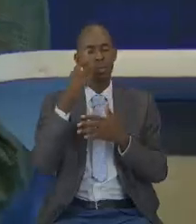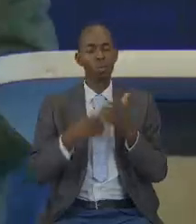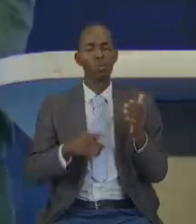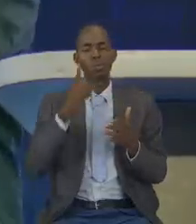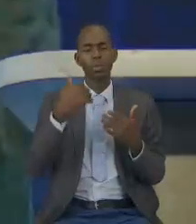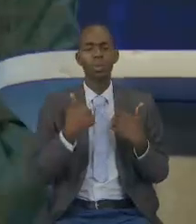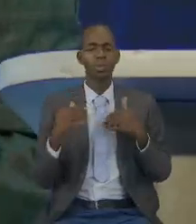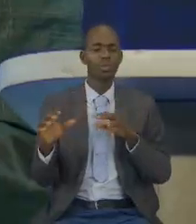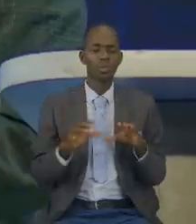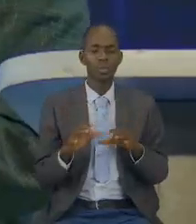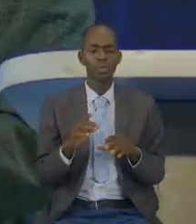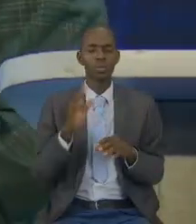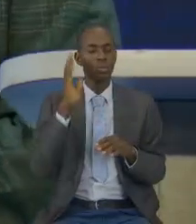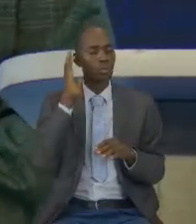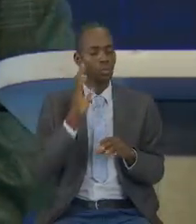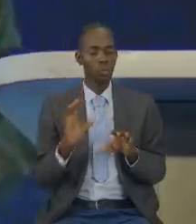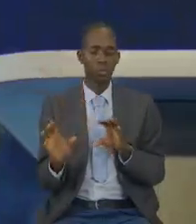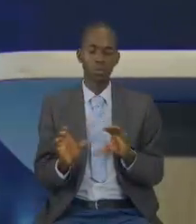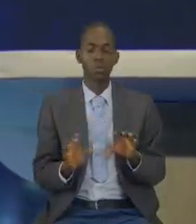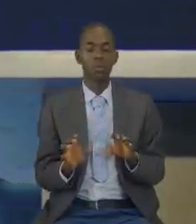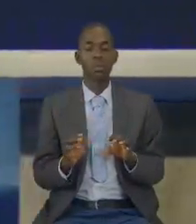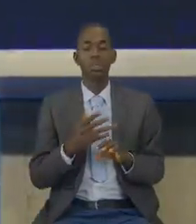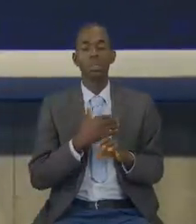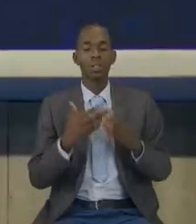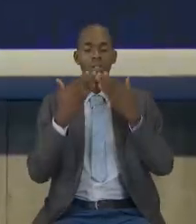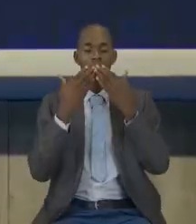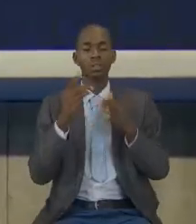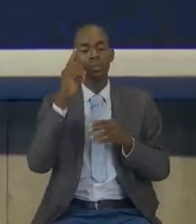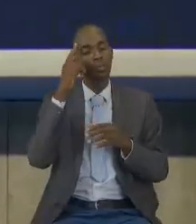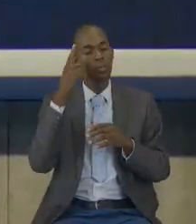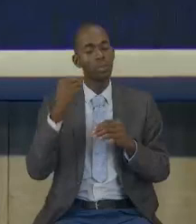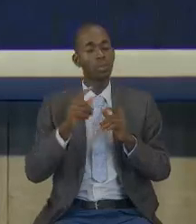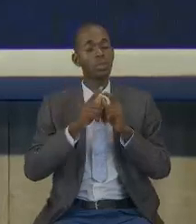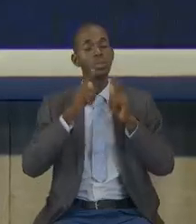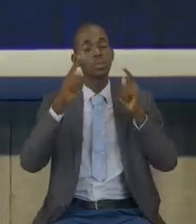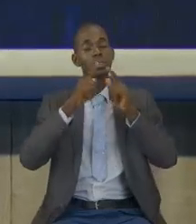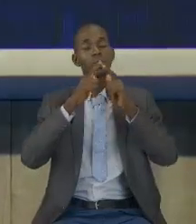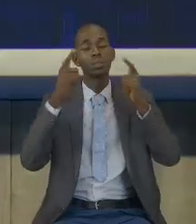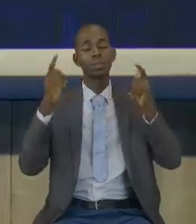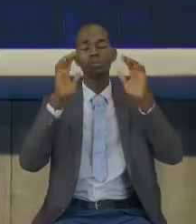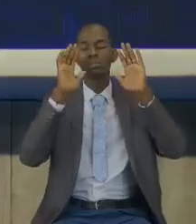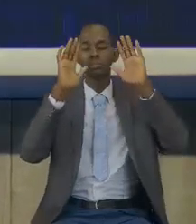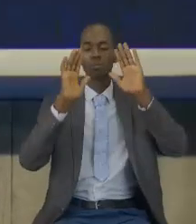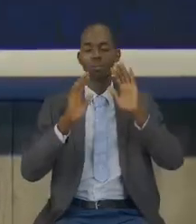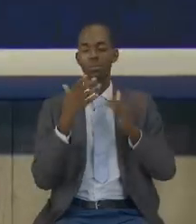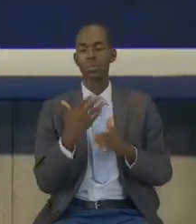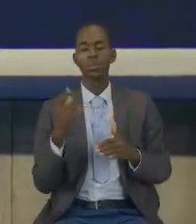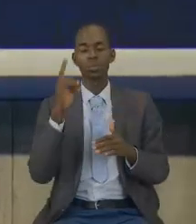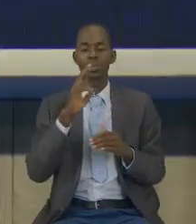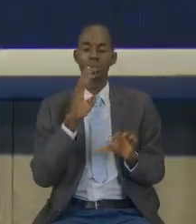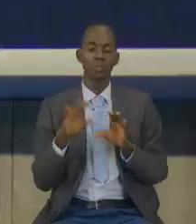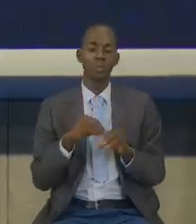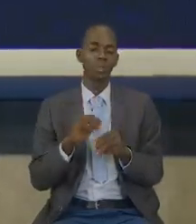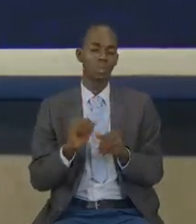you are doing, what you still do. And we thank you for the great, great things you are doing in every